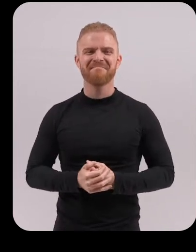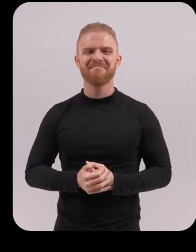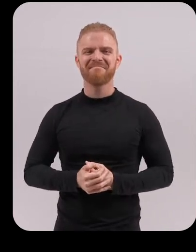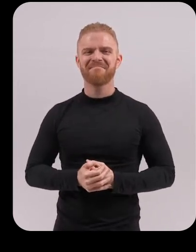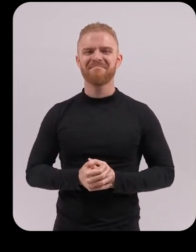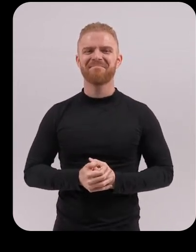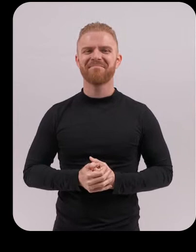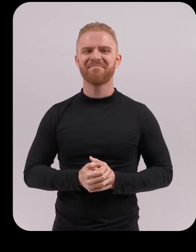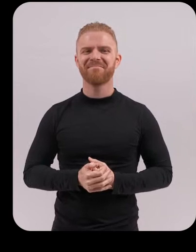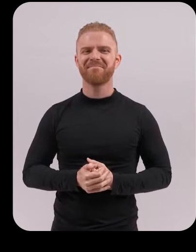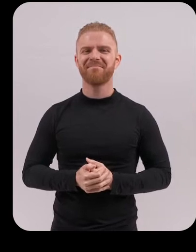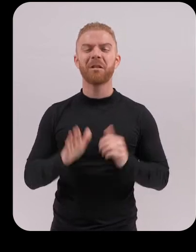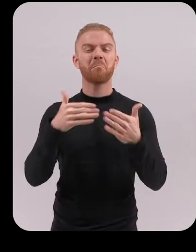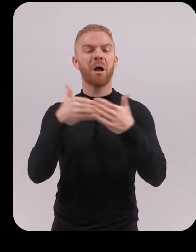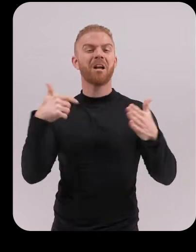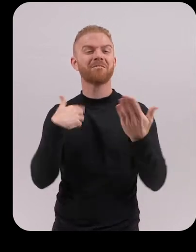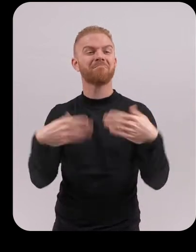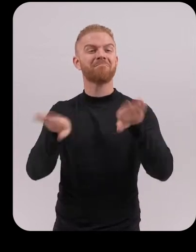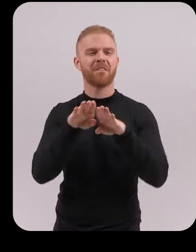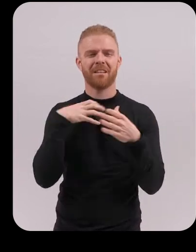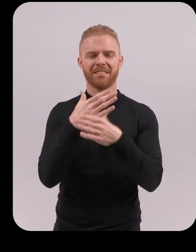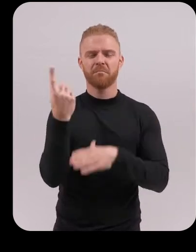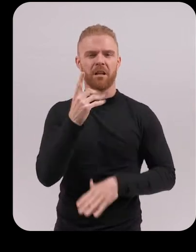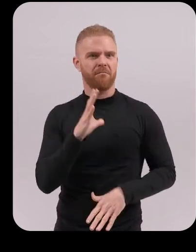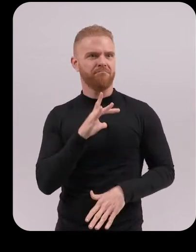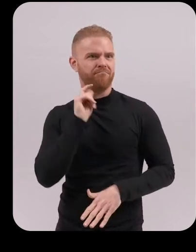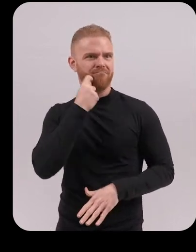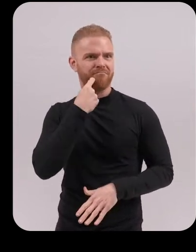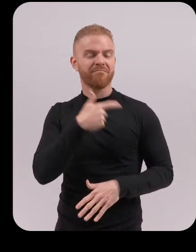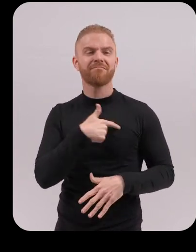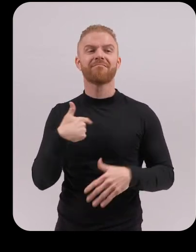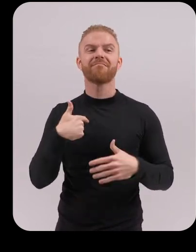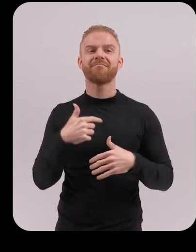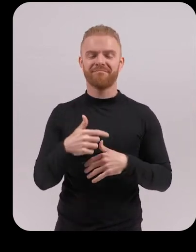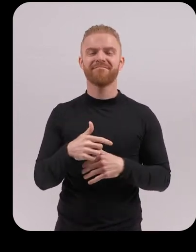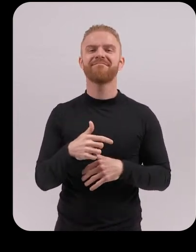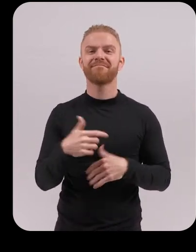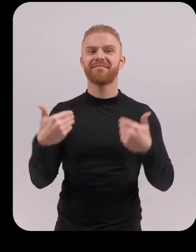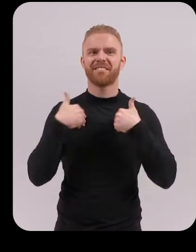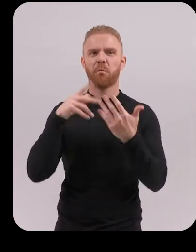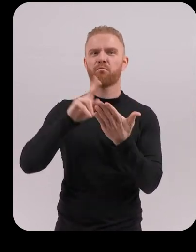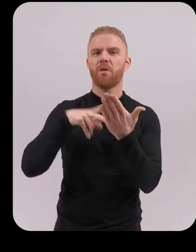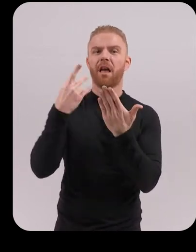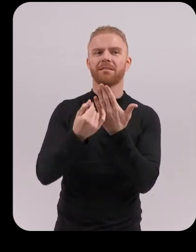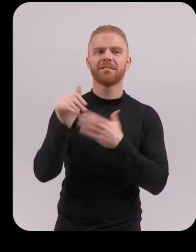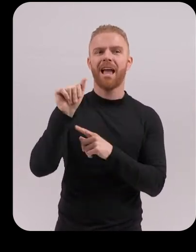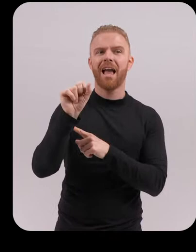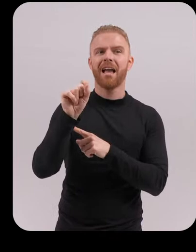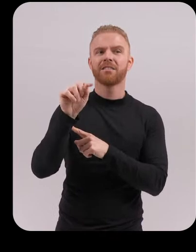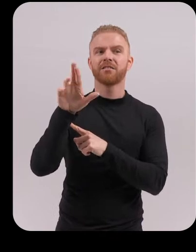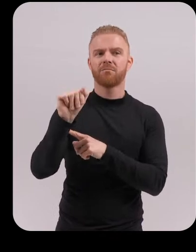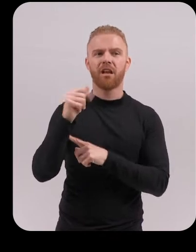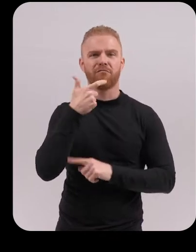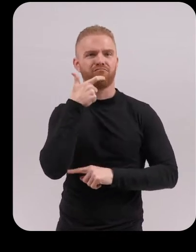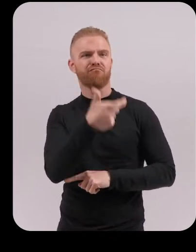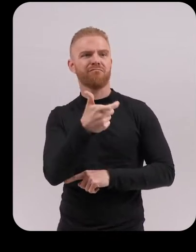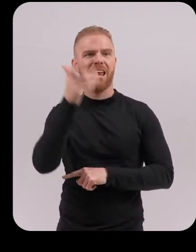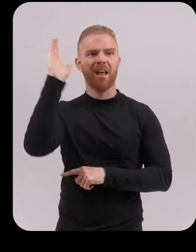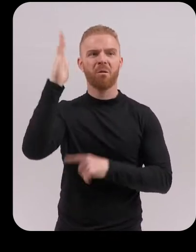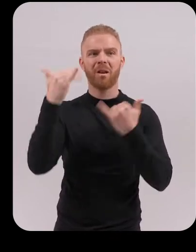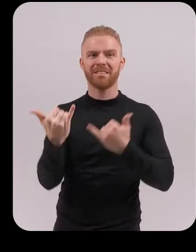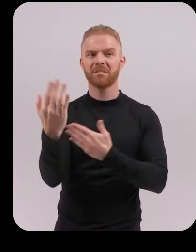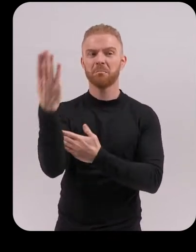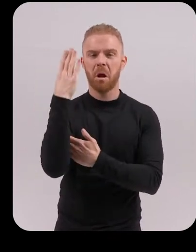Now, I'd like to share something really cool with you. We had Project Astra watch the keynote this